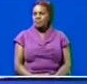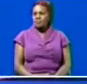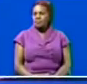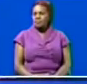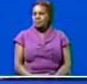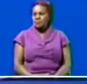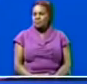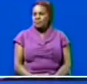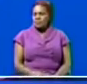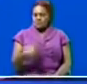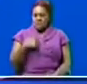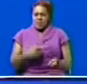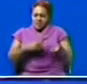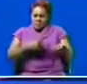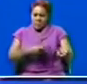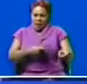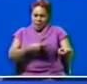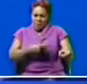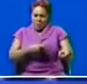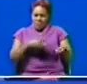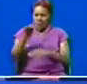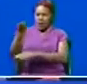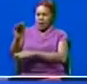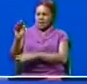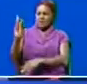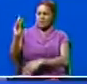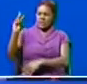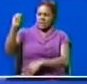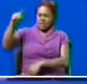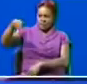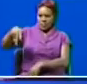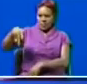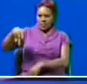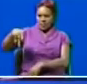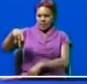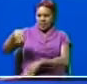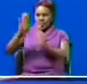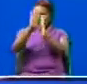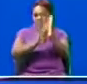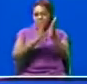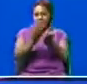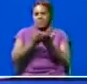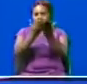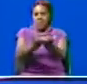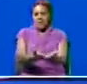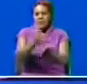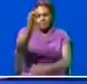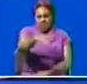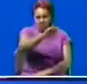Ni kuja kushtumu na kuwaomba wabunge, hata kama ni mswada uletwe bunge, kuwe na